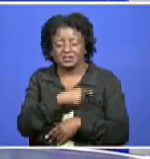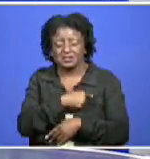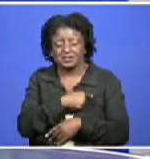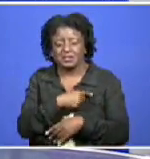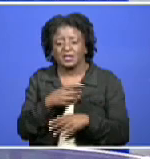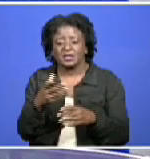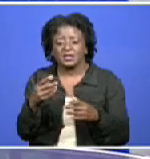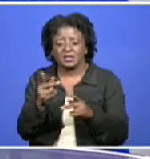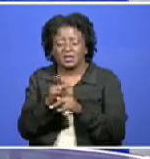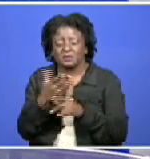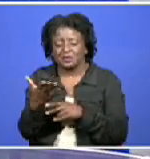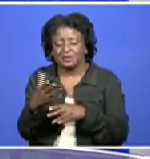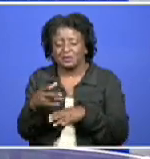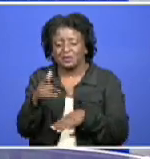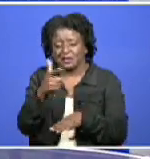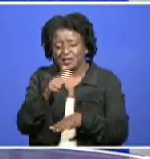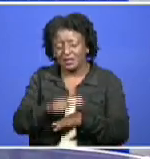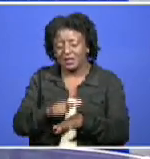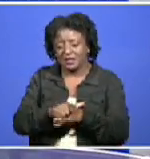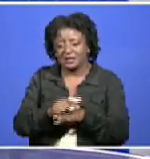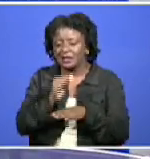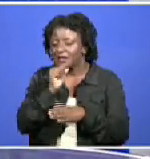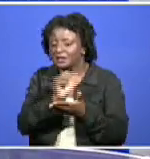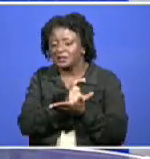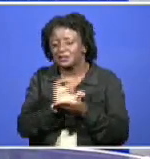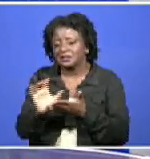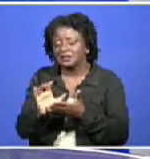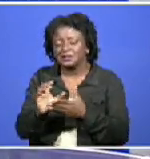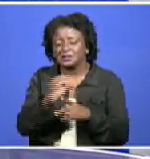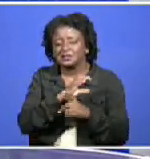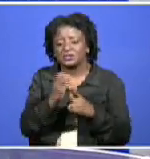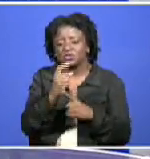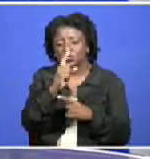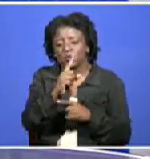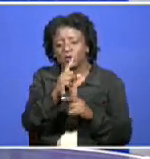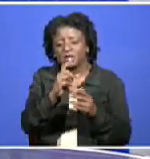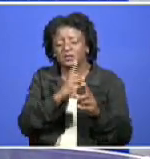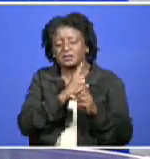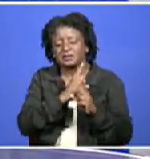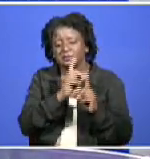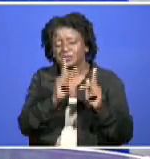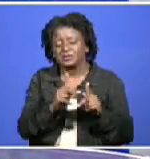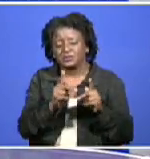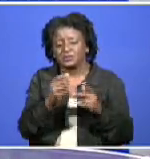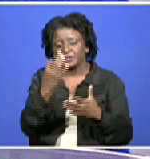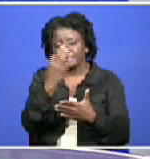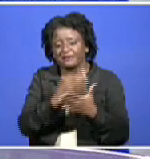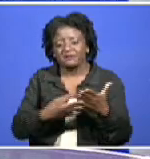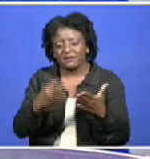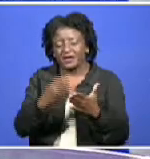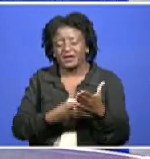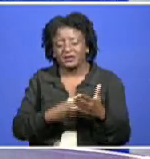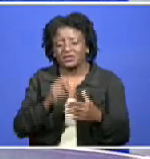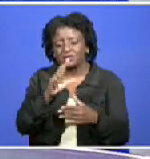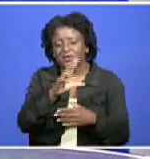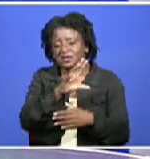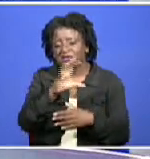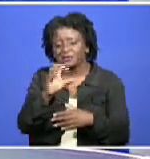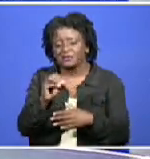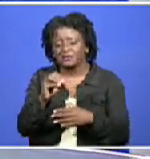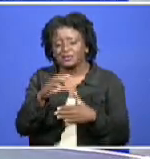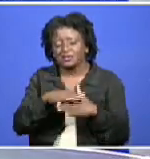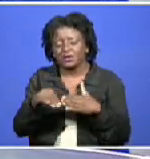in an unsanitary condition. One of the defendants was fined $350 for having fecal matter on her